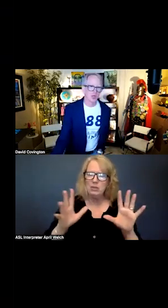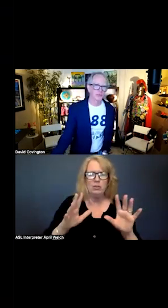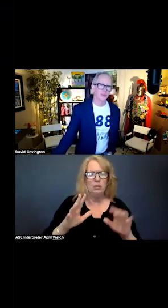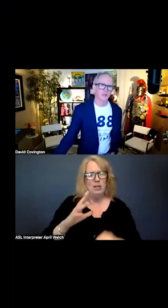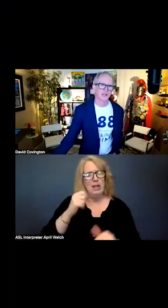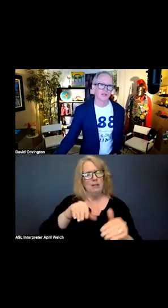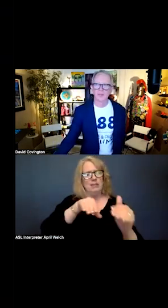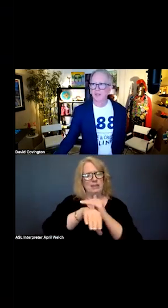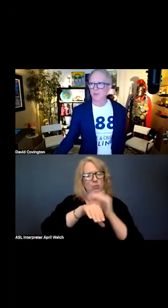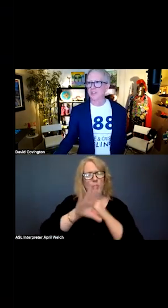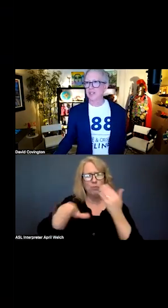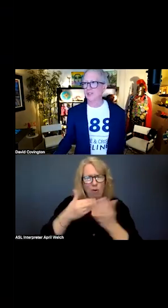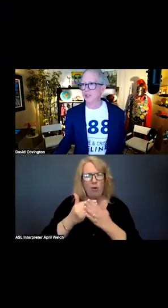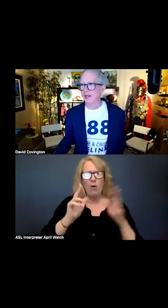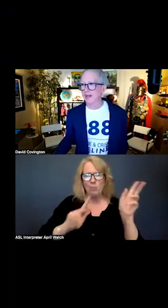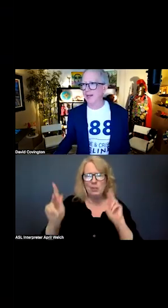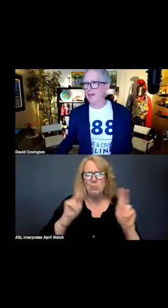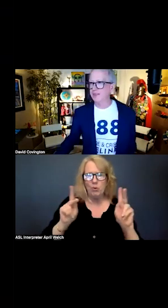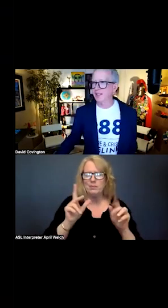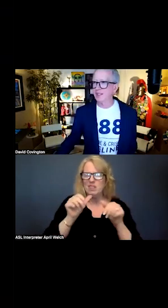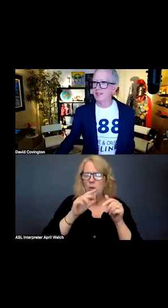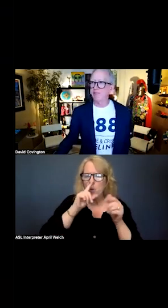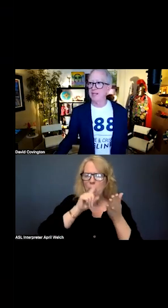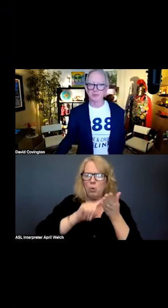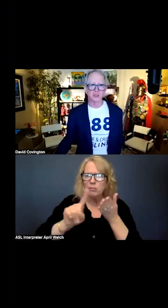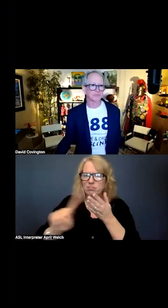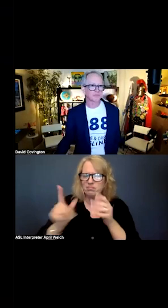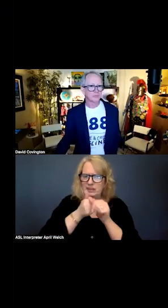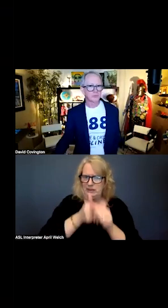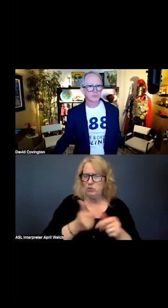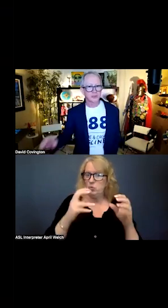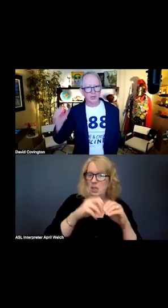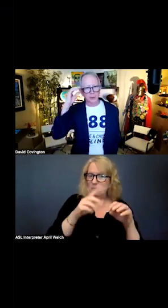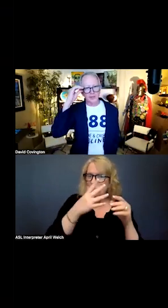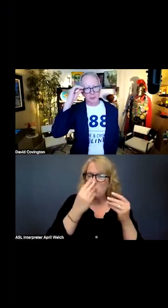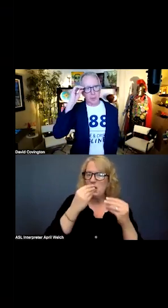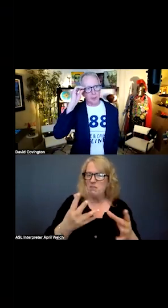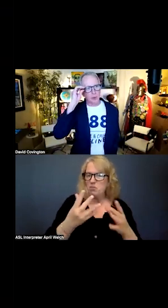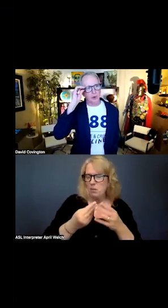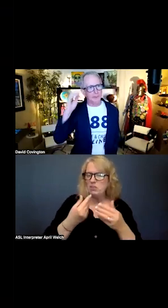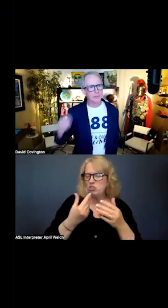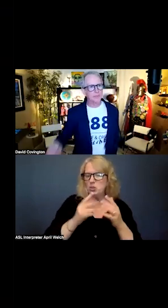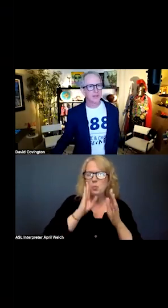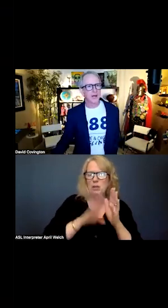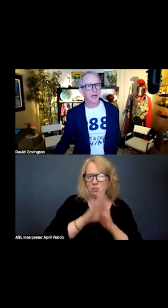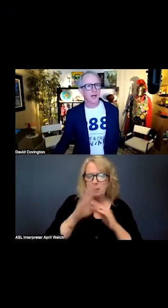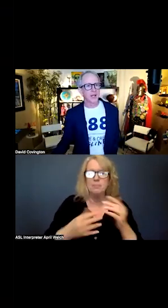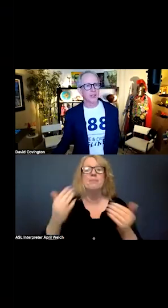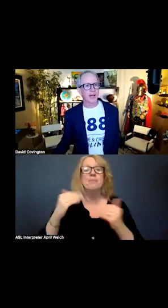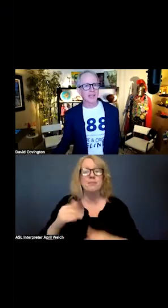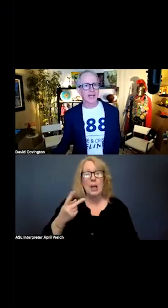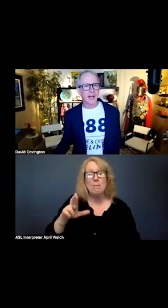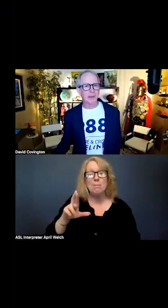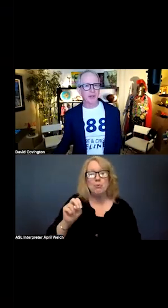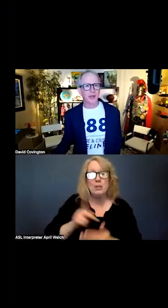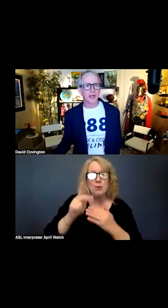accessible to all. So we'll continue to track that as it develops. So if you were in the pre-program, you've